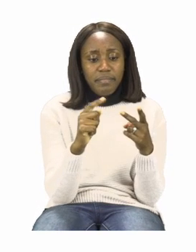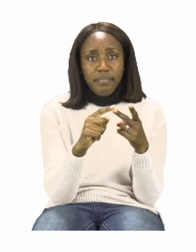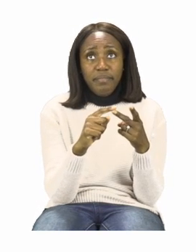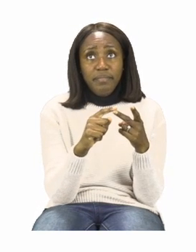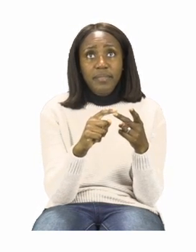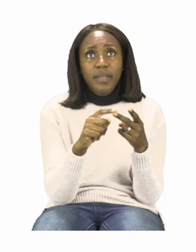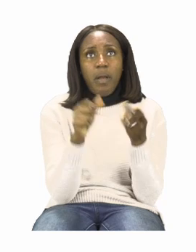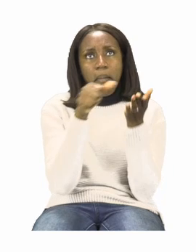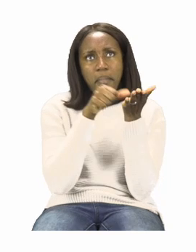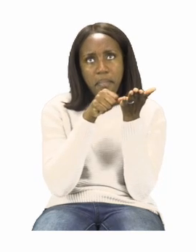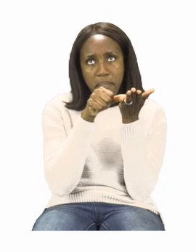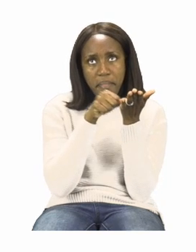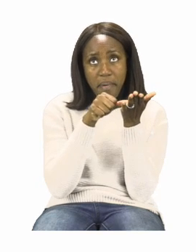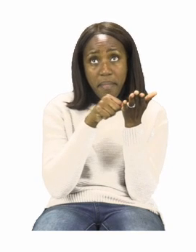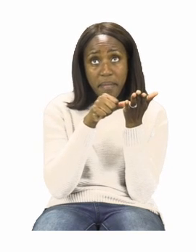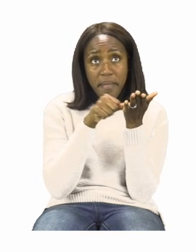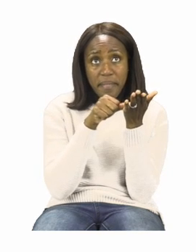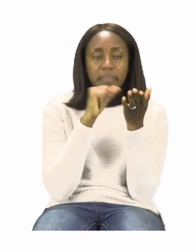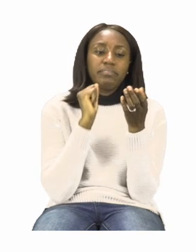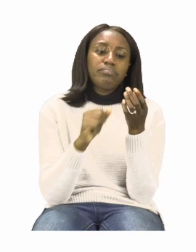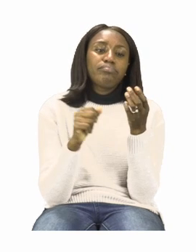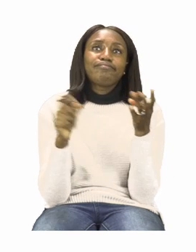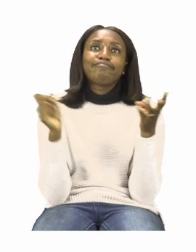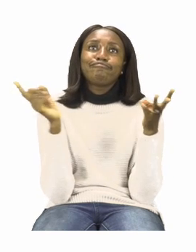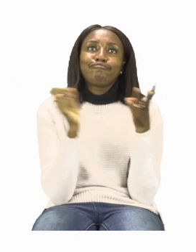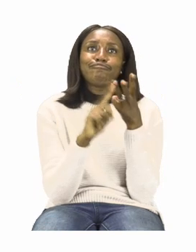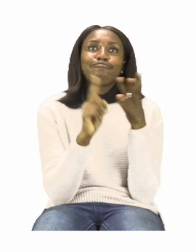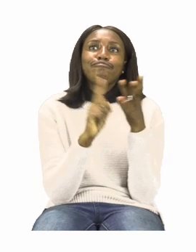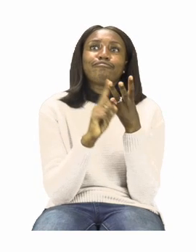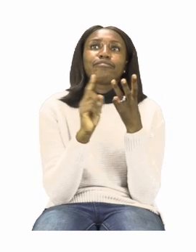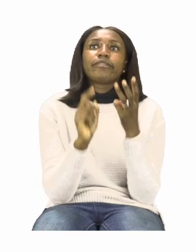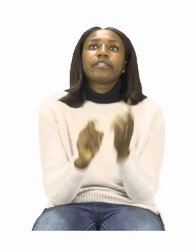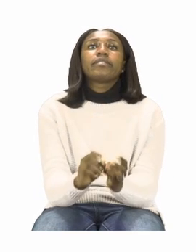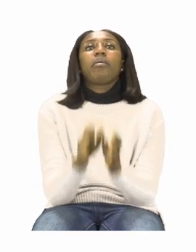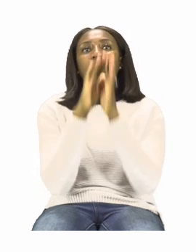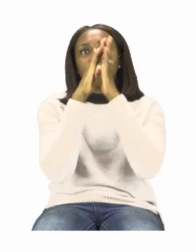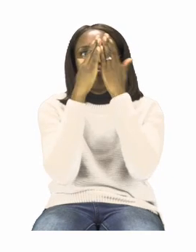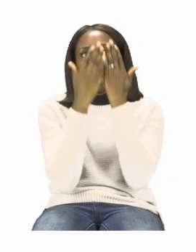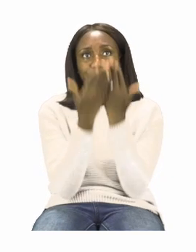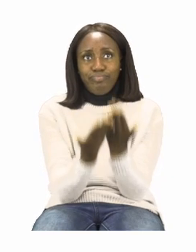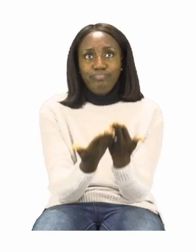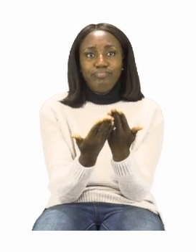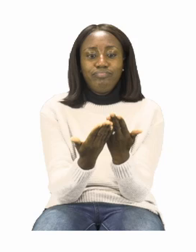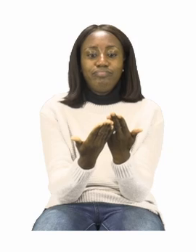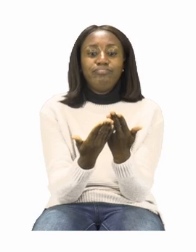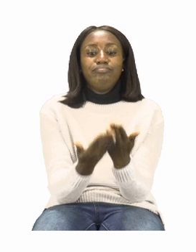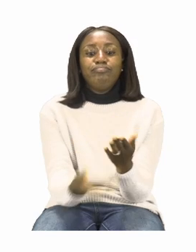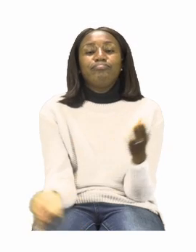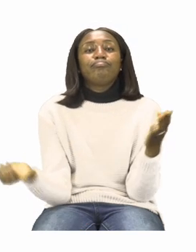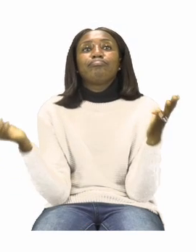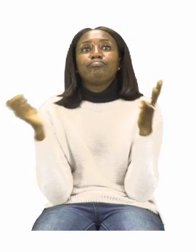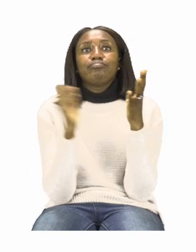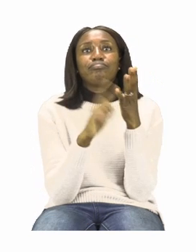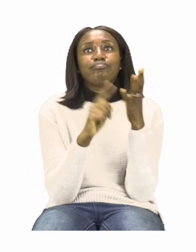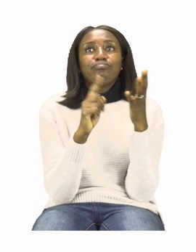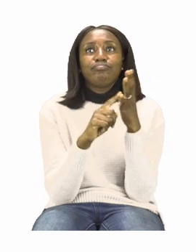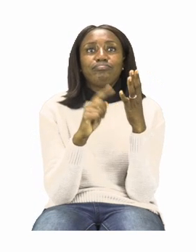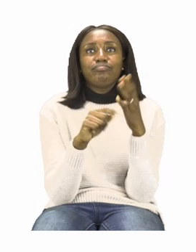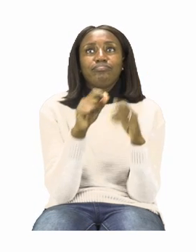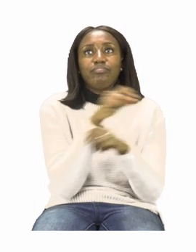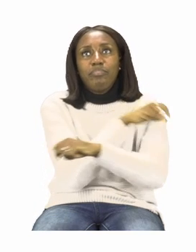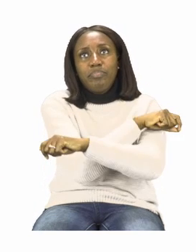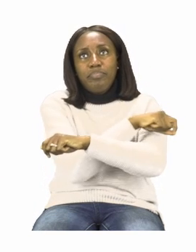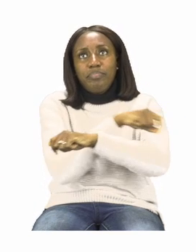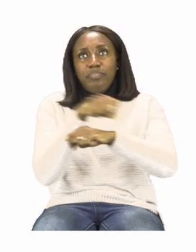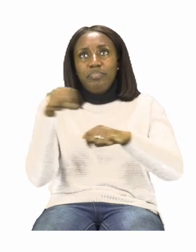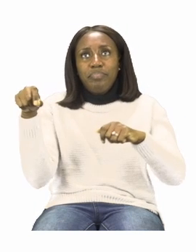some erasers. In the third block we have some books. In the